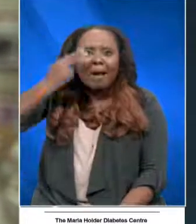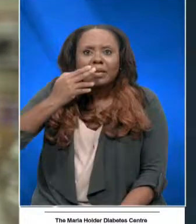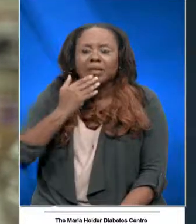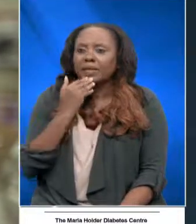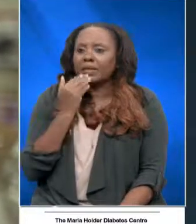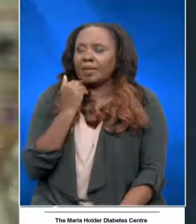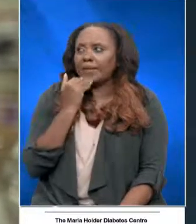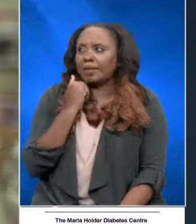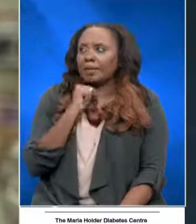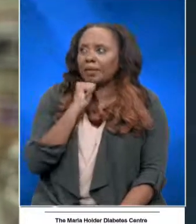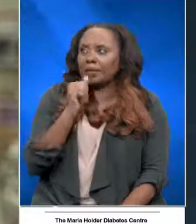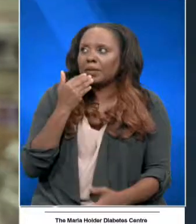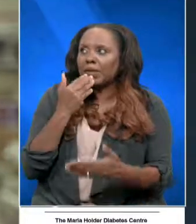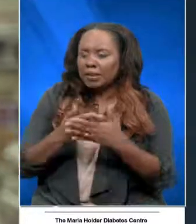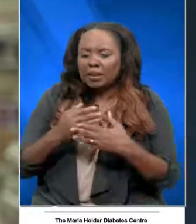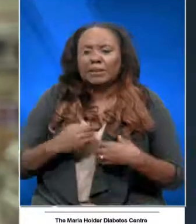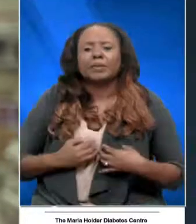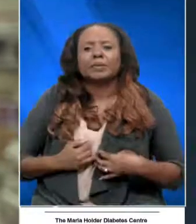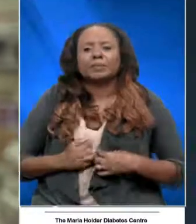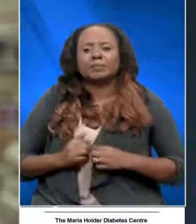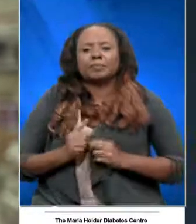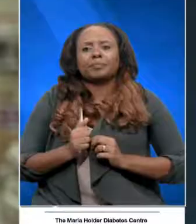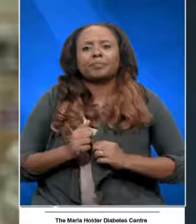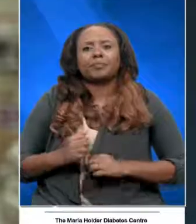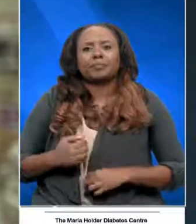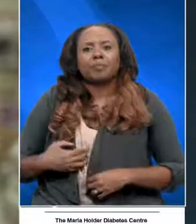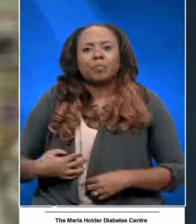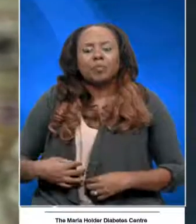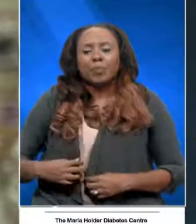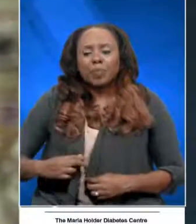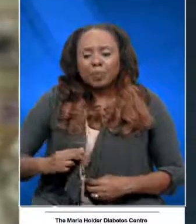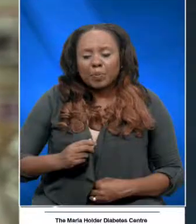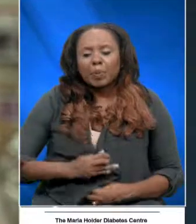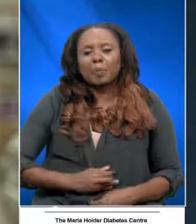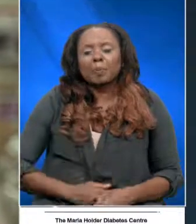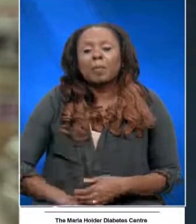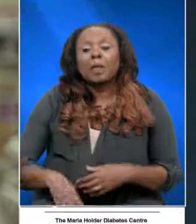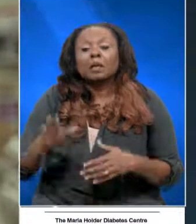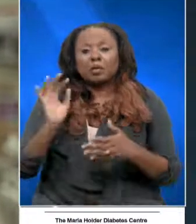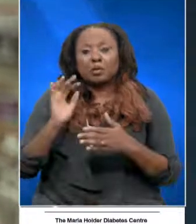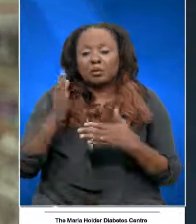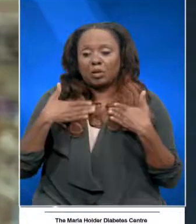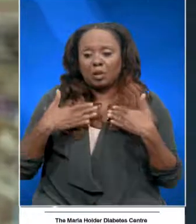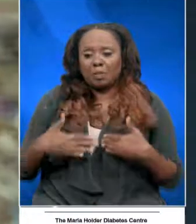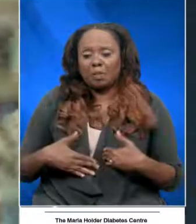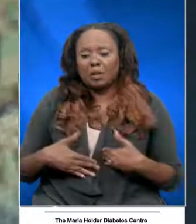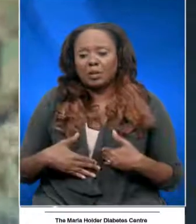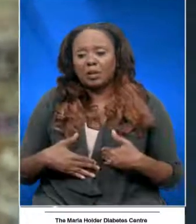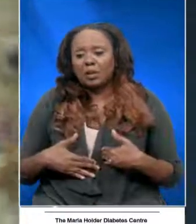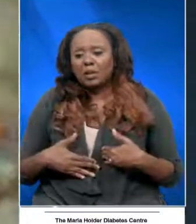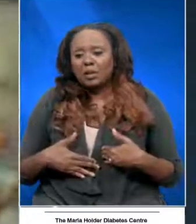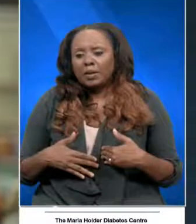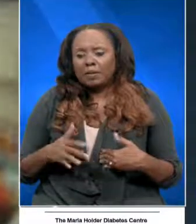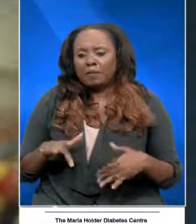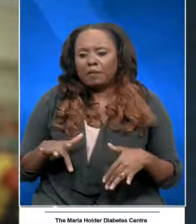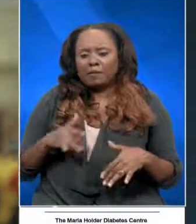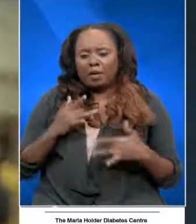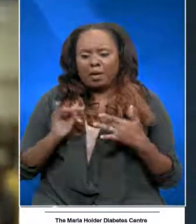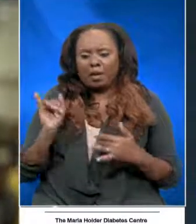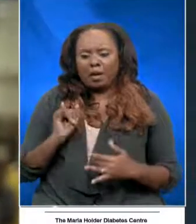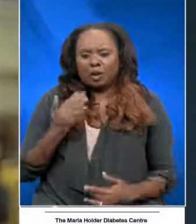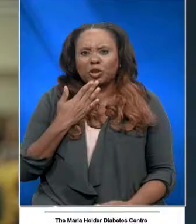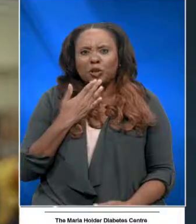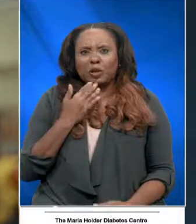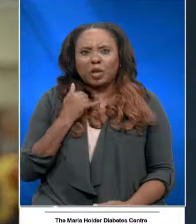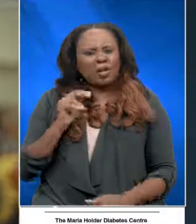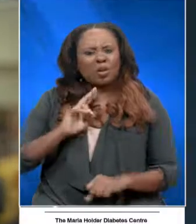that's what their palates become accustomed to, and so that's what they call for. So be mindful of the chocolate drink that